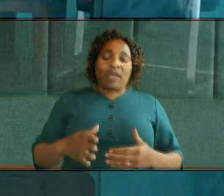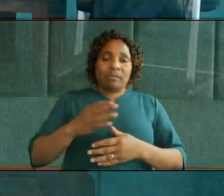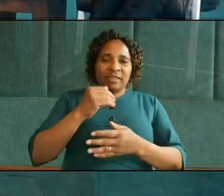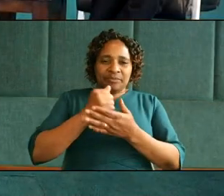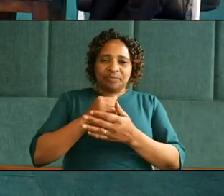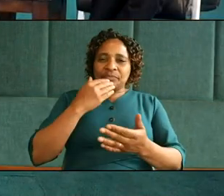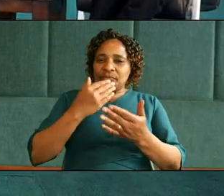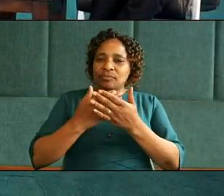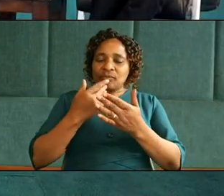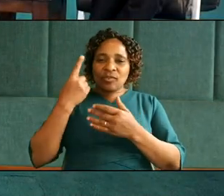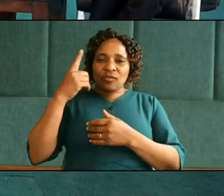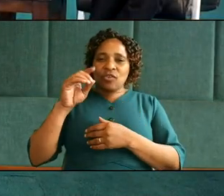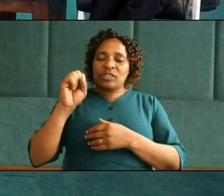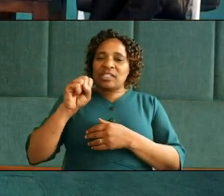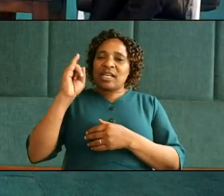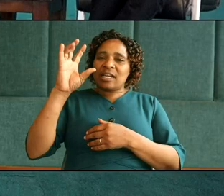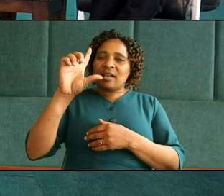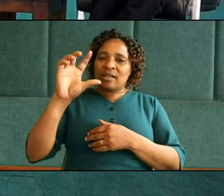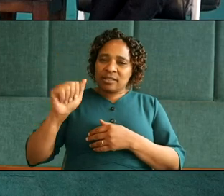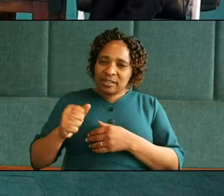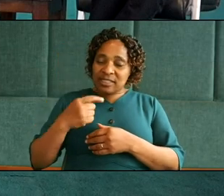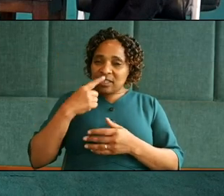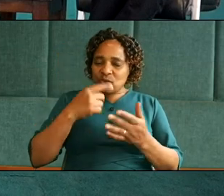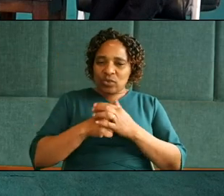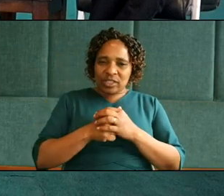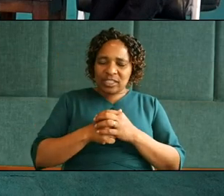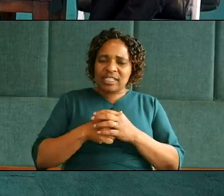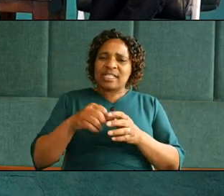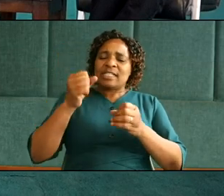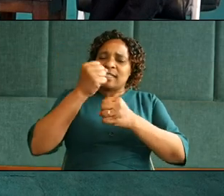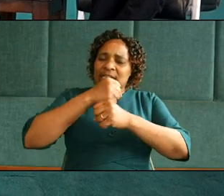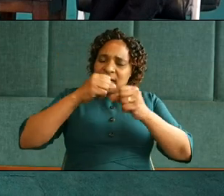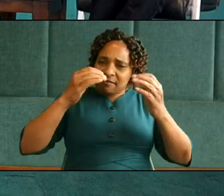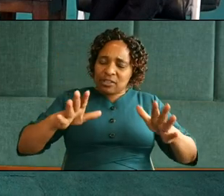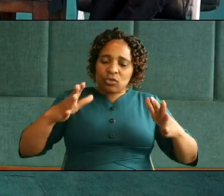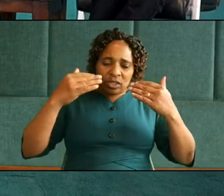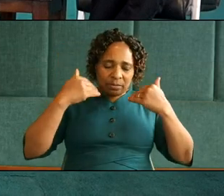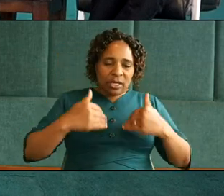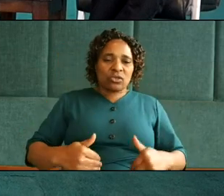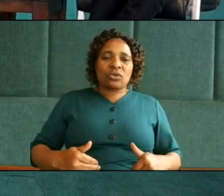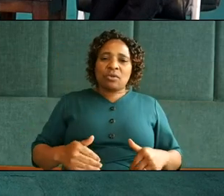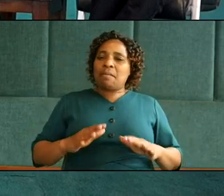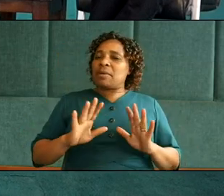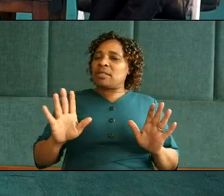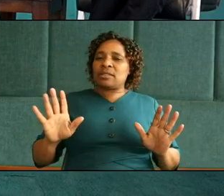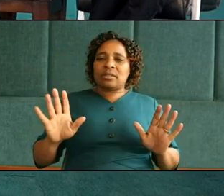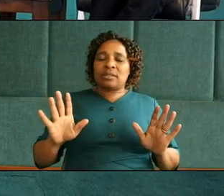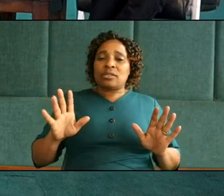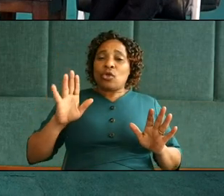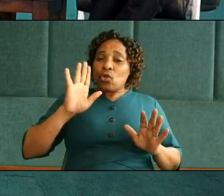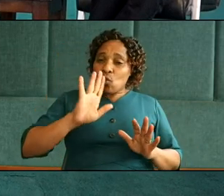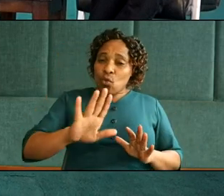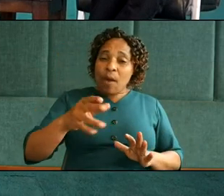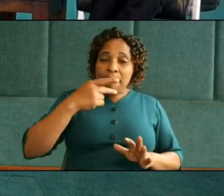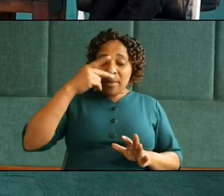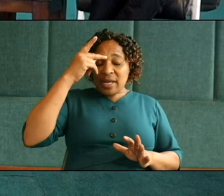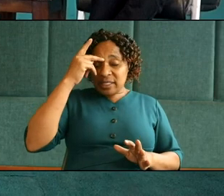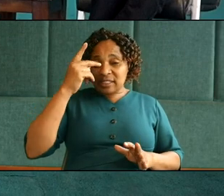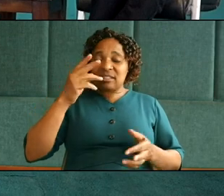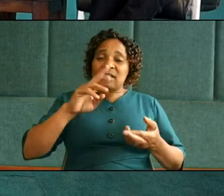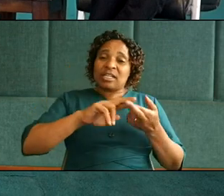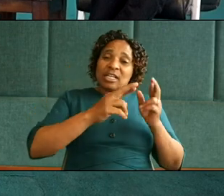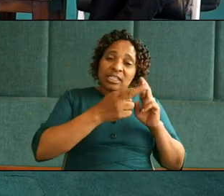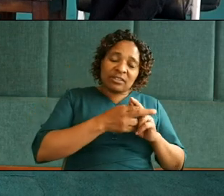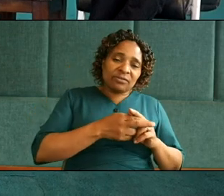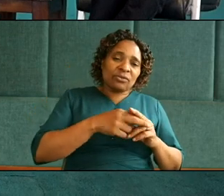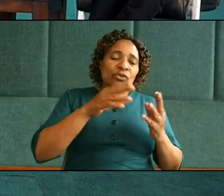Amen. Thank you, Silas, for that. I like what he said, that salvation is personal. So your parents, your relatives